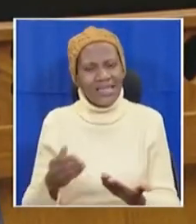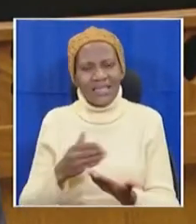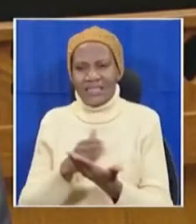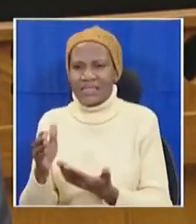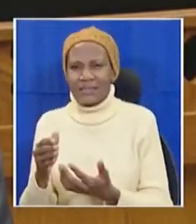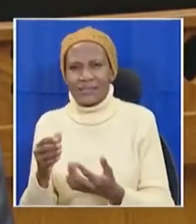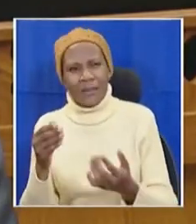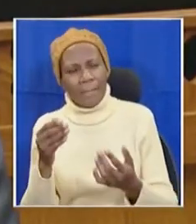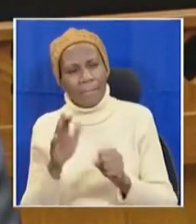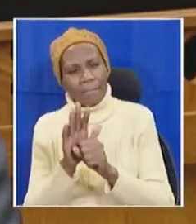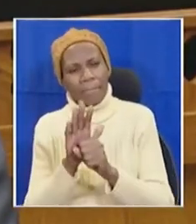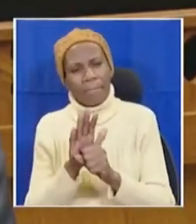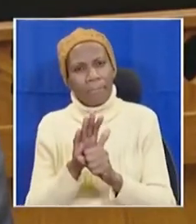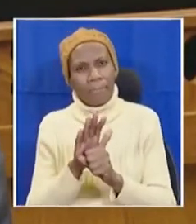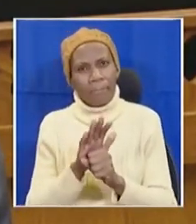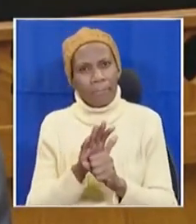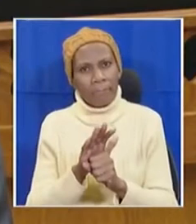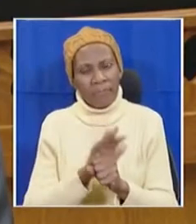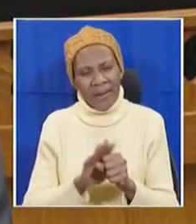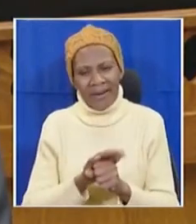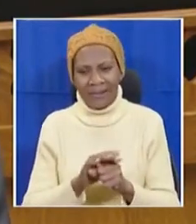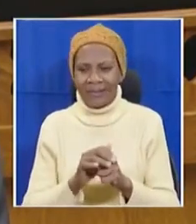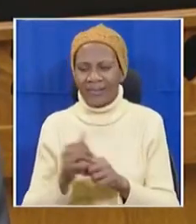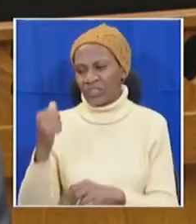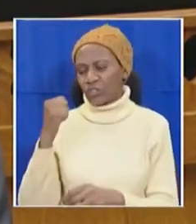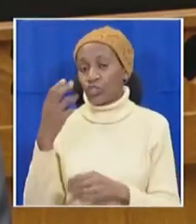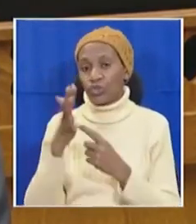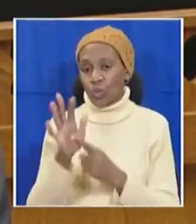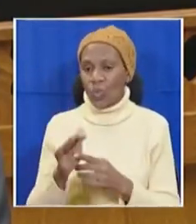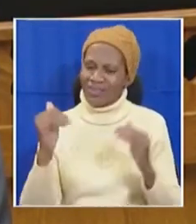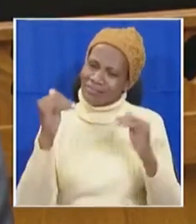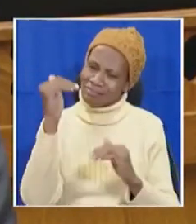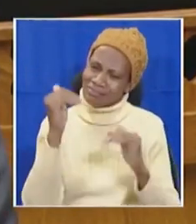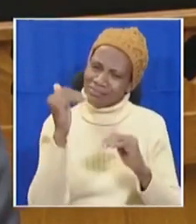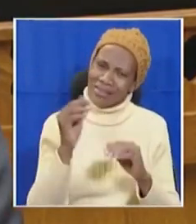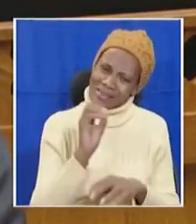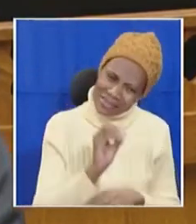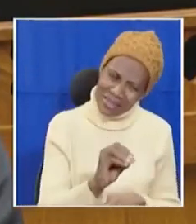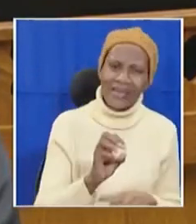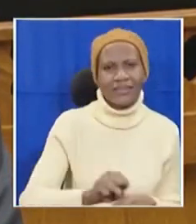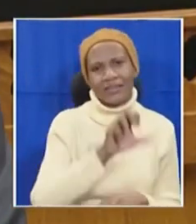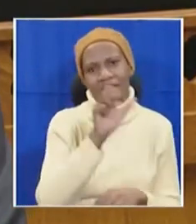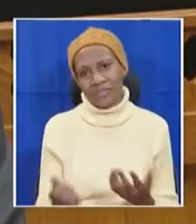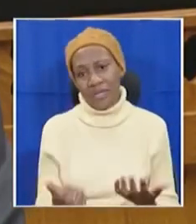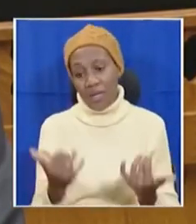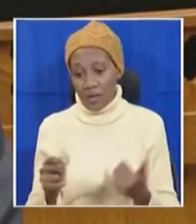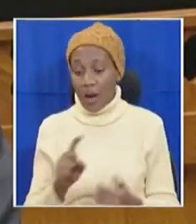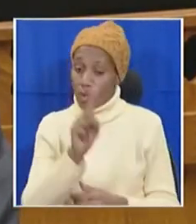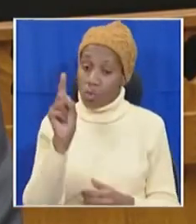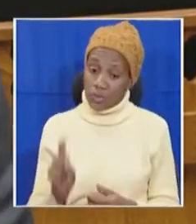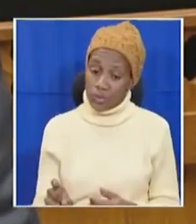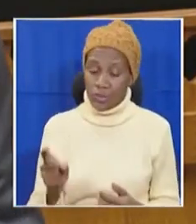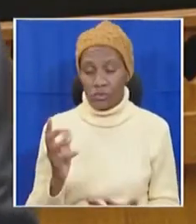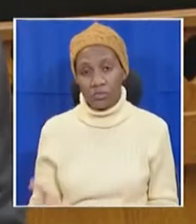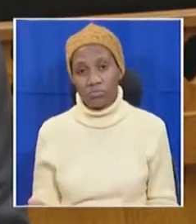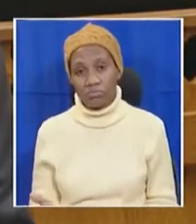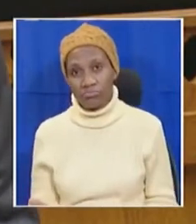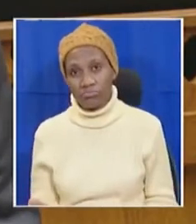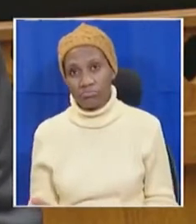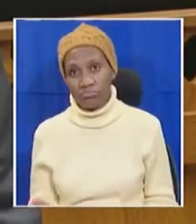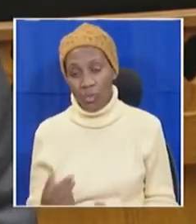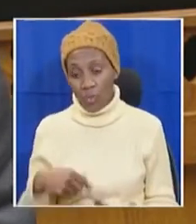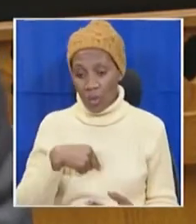against a background of gross inequality, poverty, and inequality. The question we need to ask ourselves as